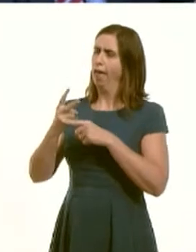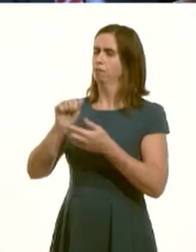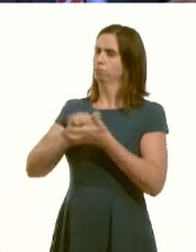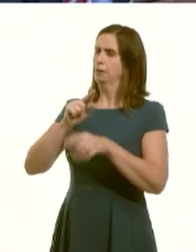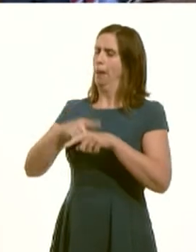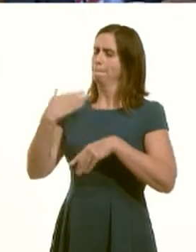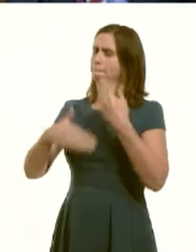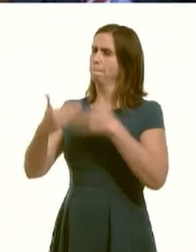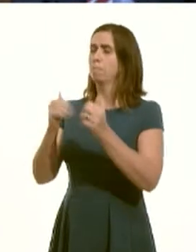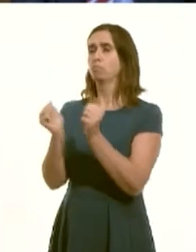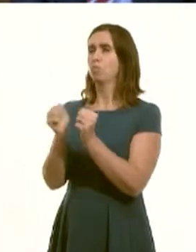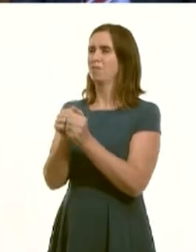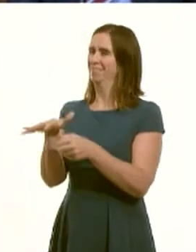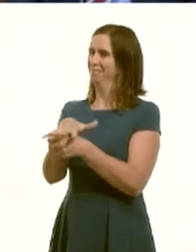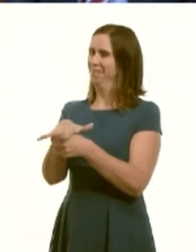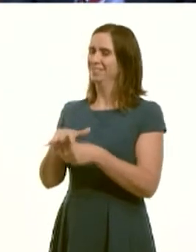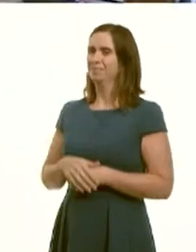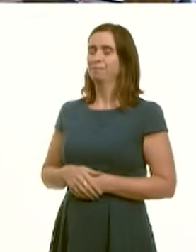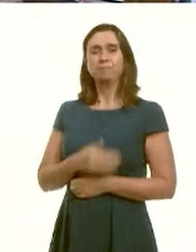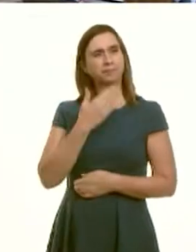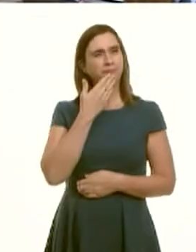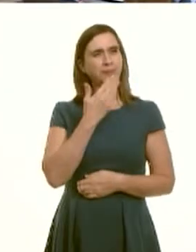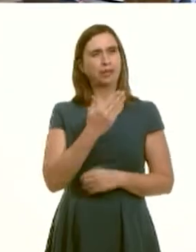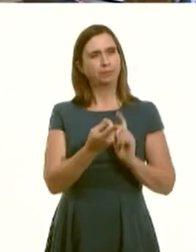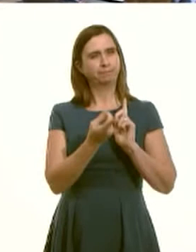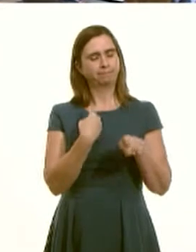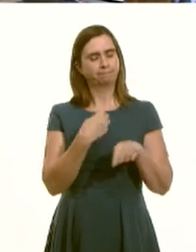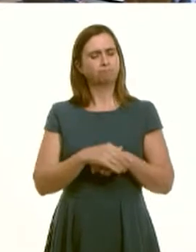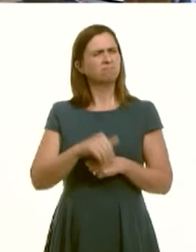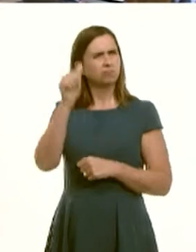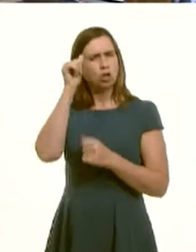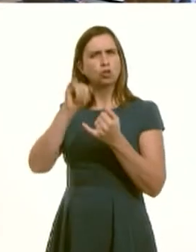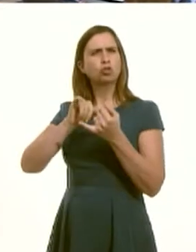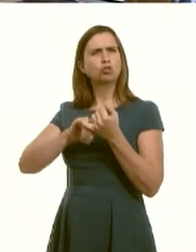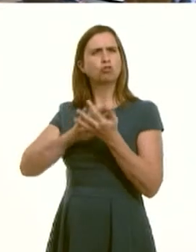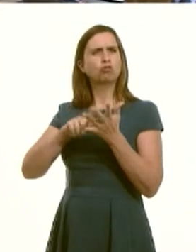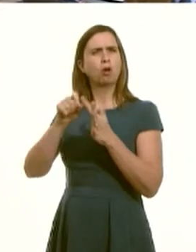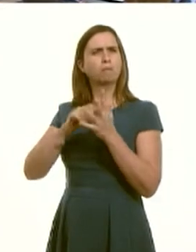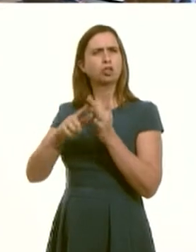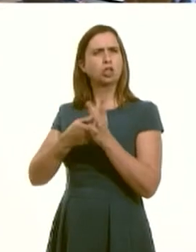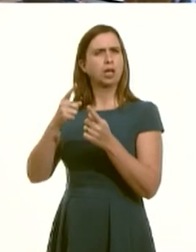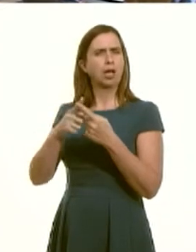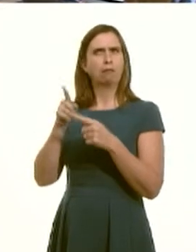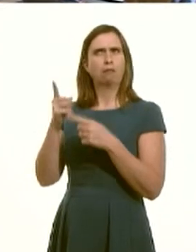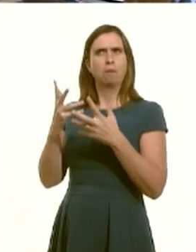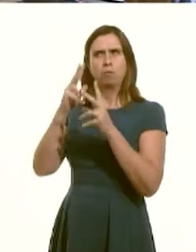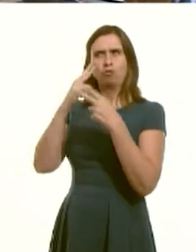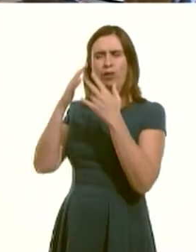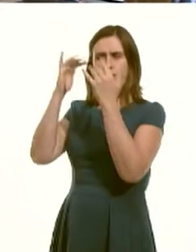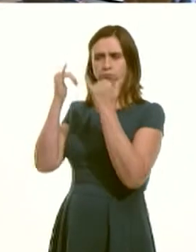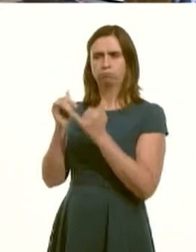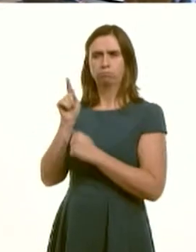setting. Thank you for your answer, First Minister. As you will know, that services in Shropshire are being subject to review with